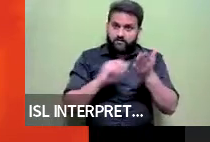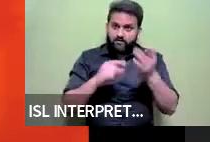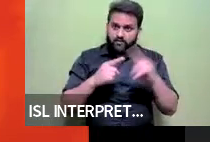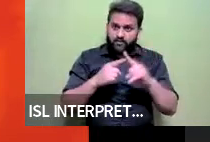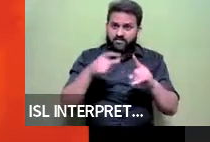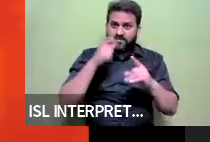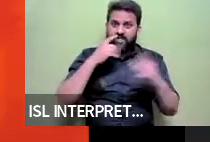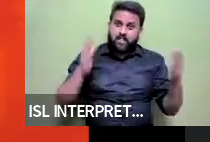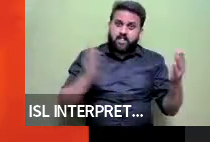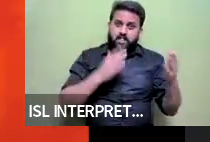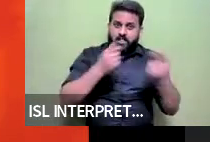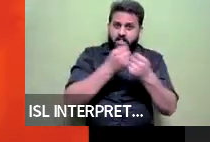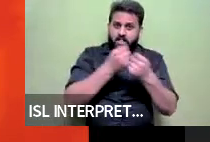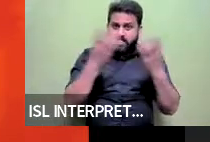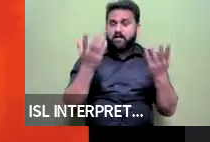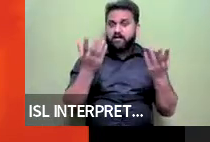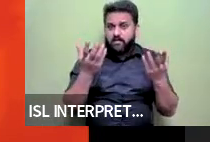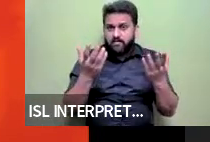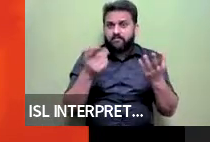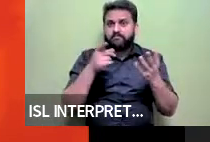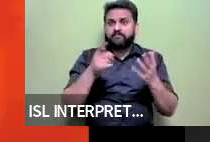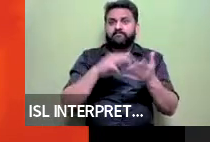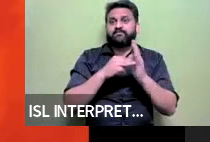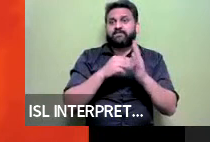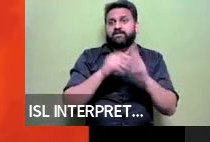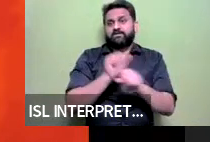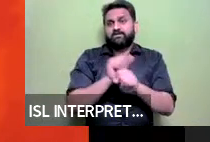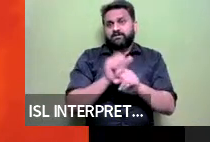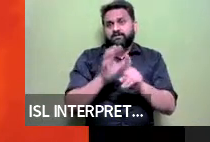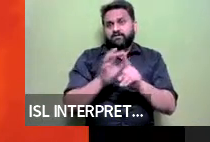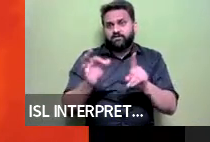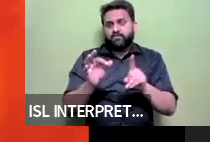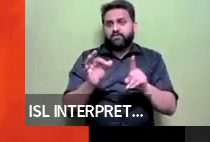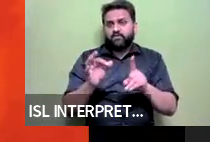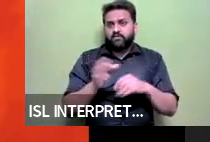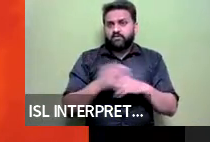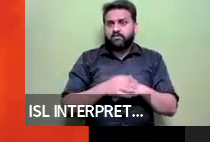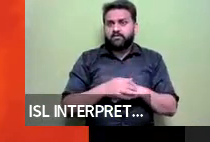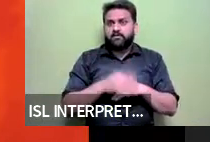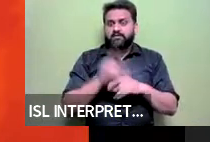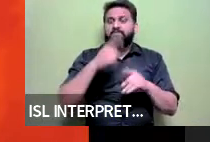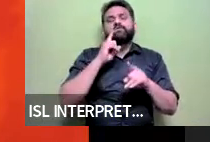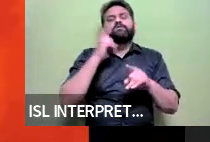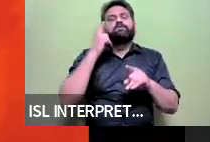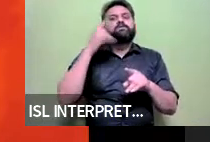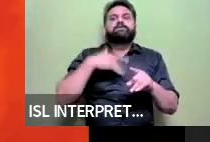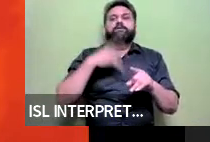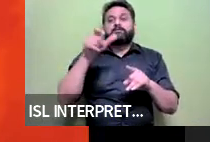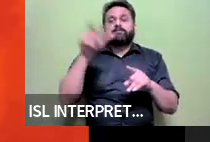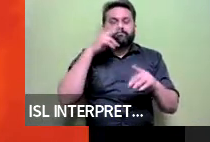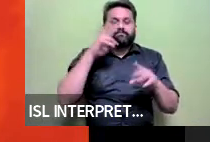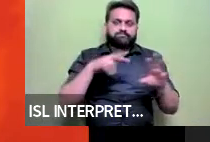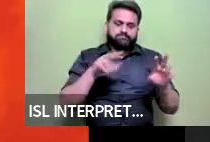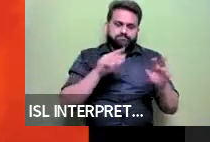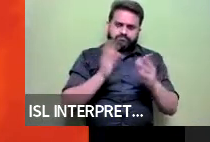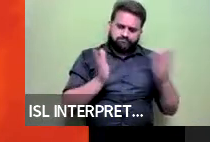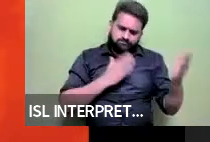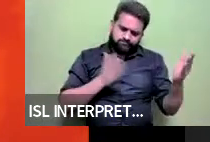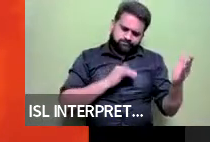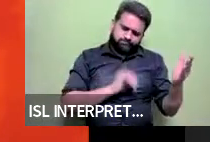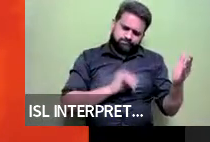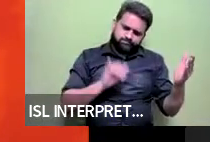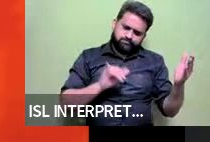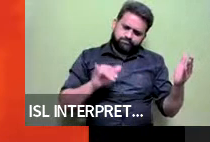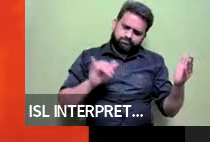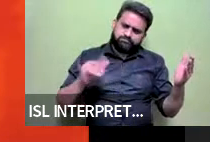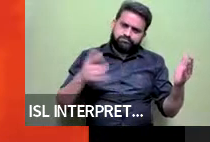people from Vienna to this one, Visist. And you can imagine everybody is reading the same page, same text,